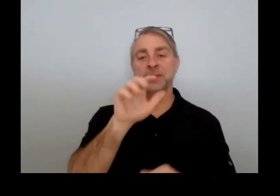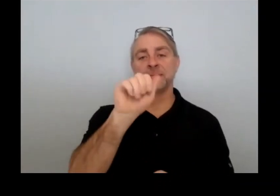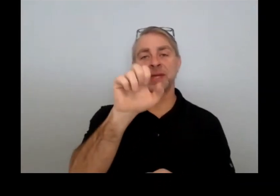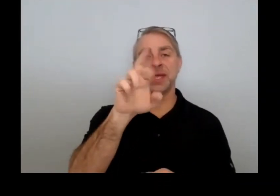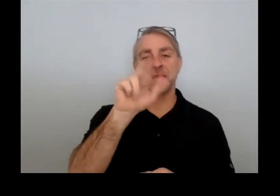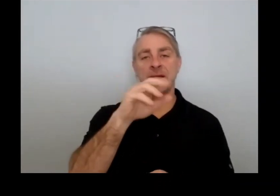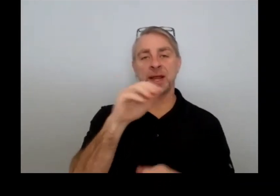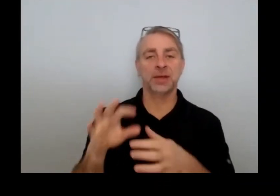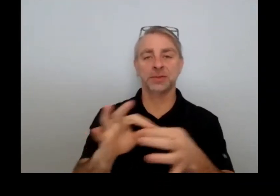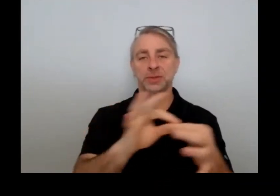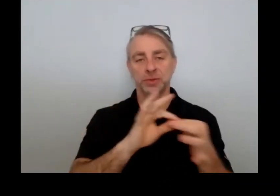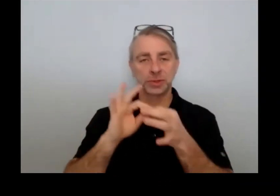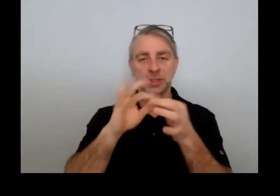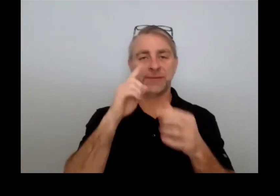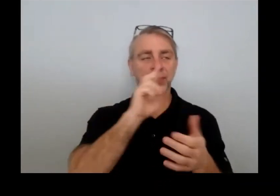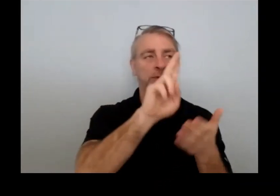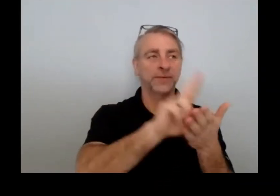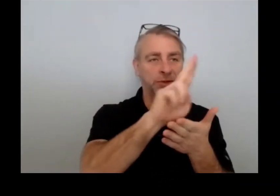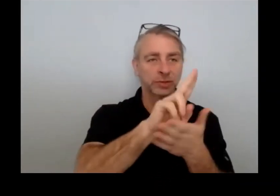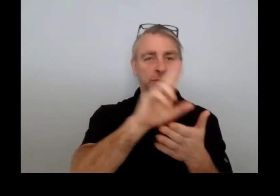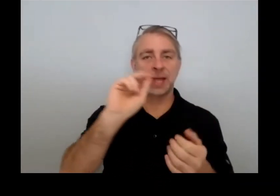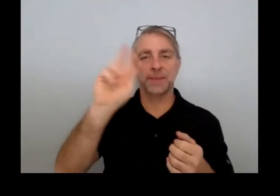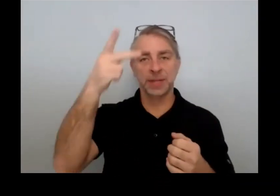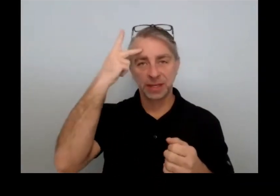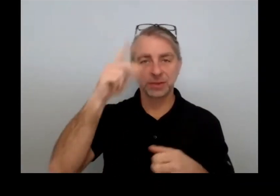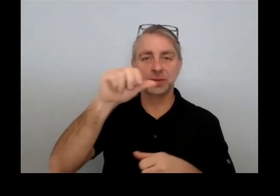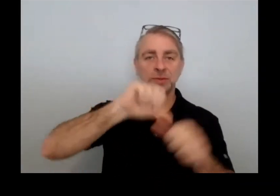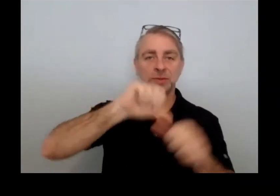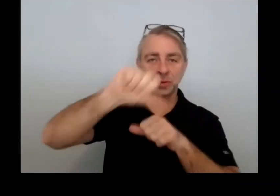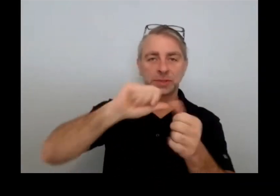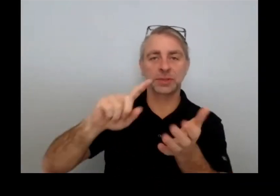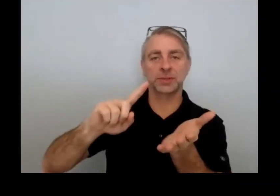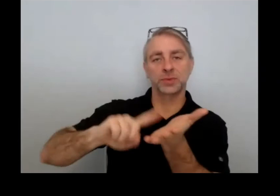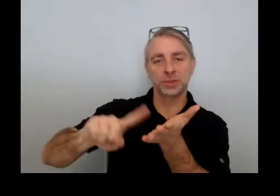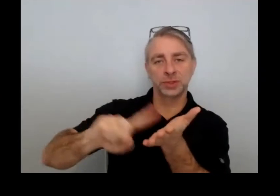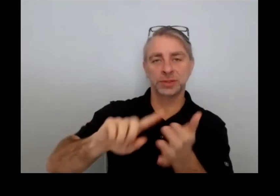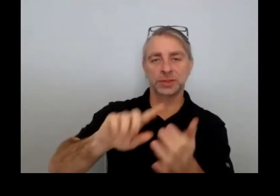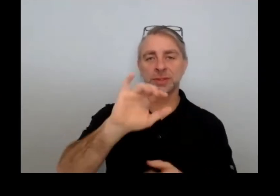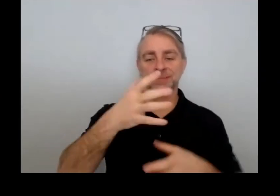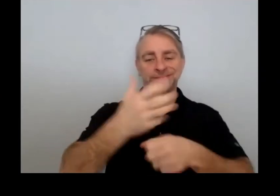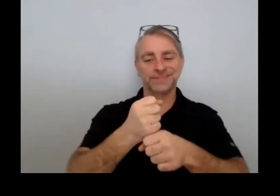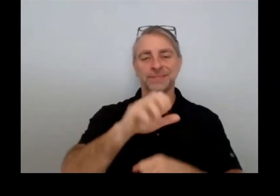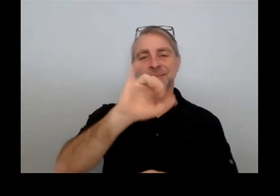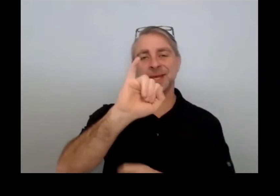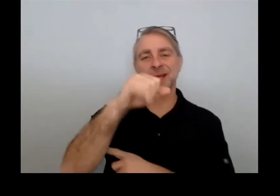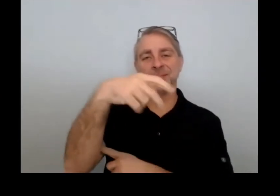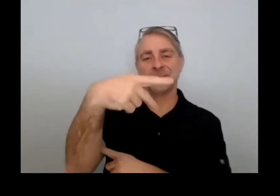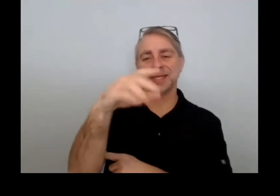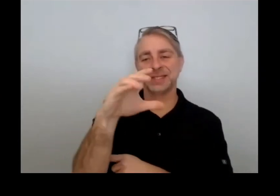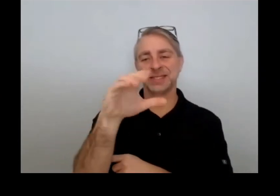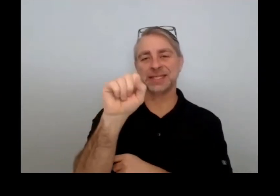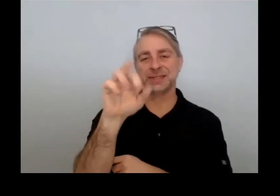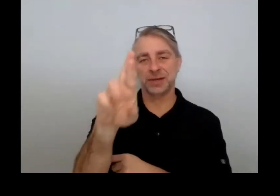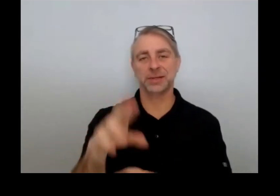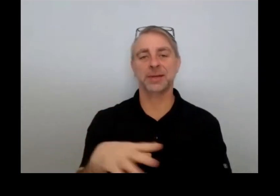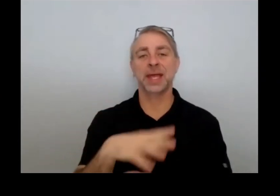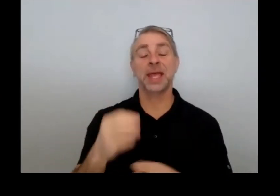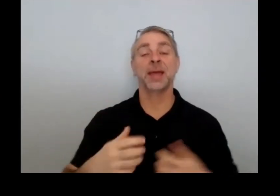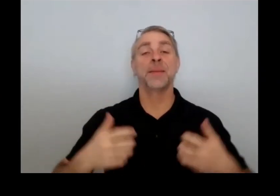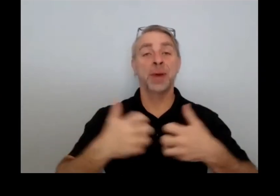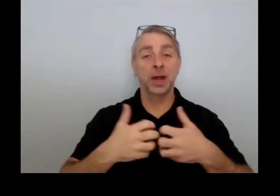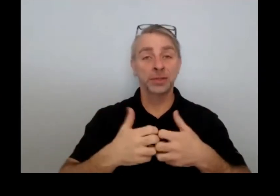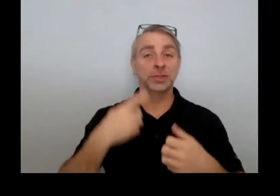Consortium for Political and Social Research, ICPSR, and the Partnership for Expanding